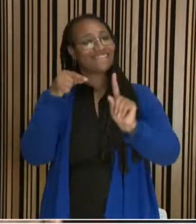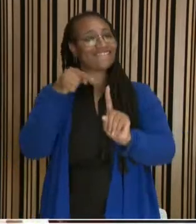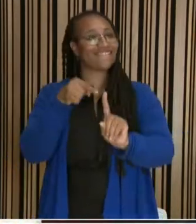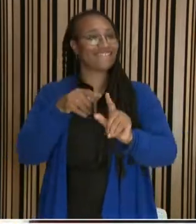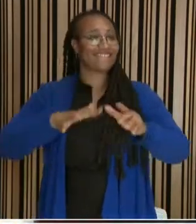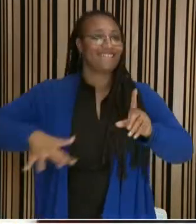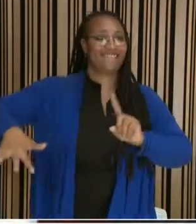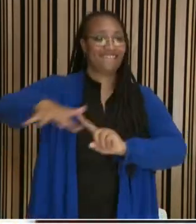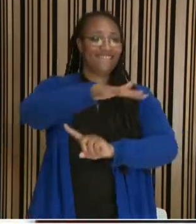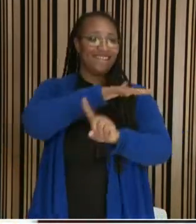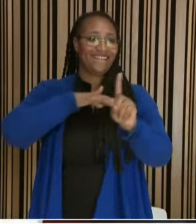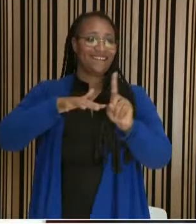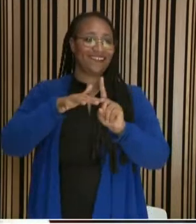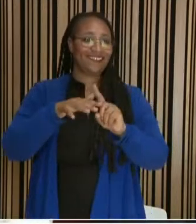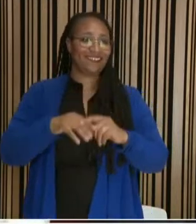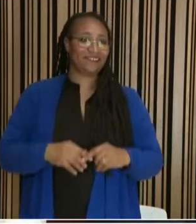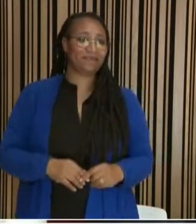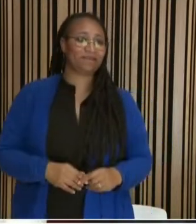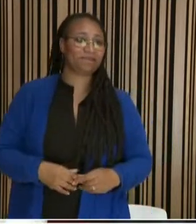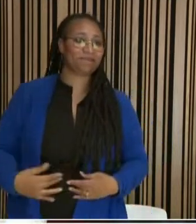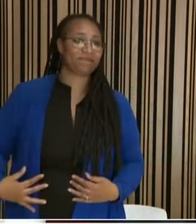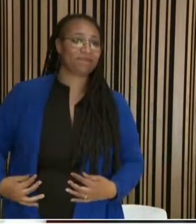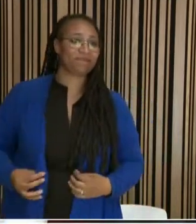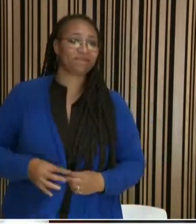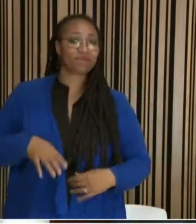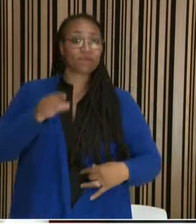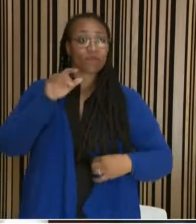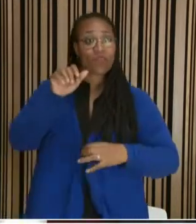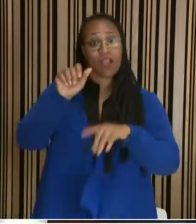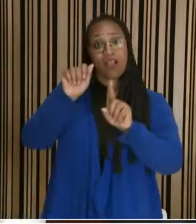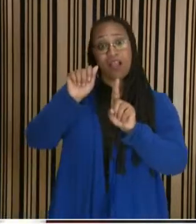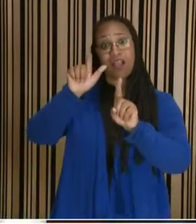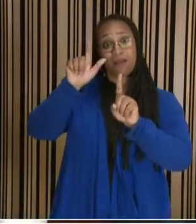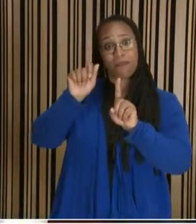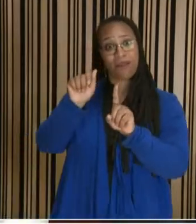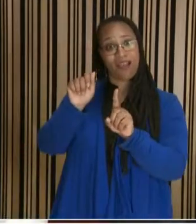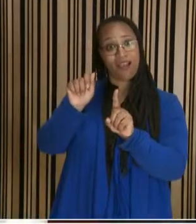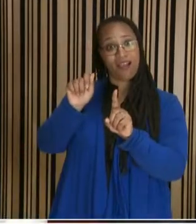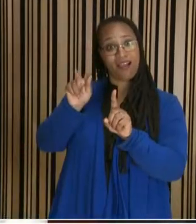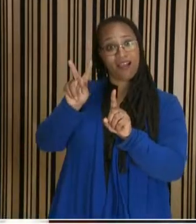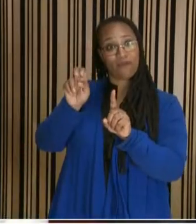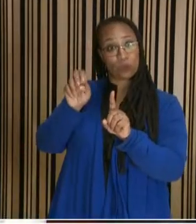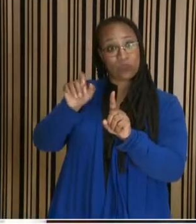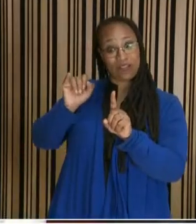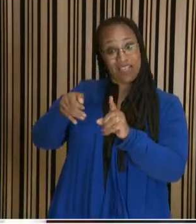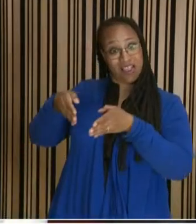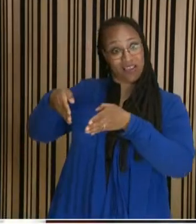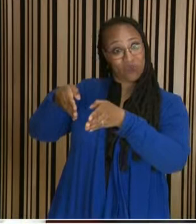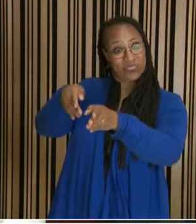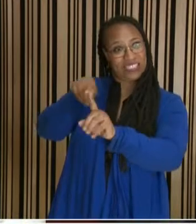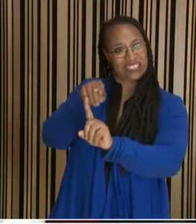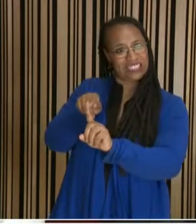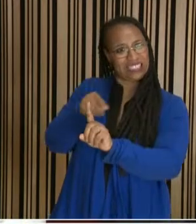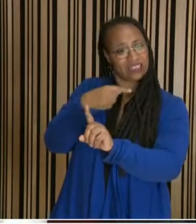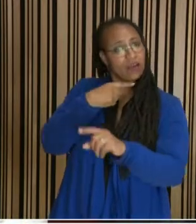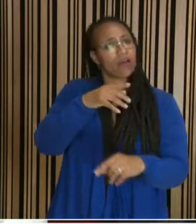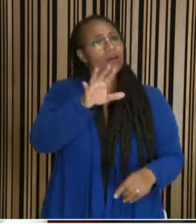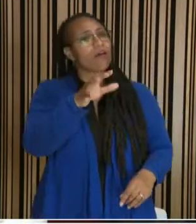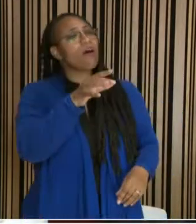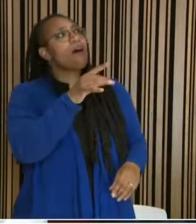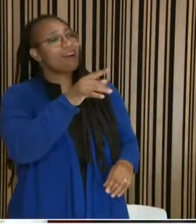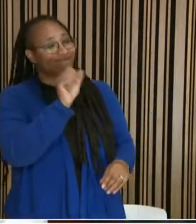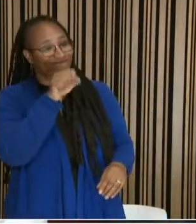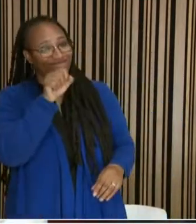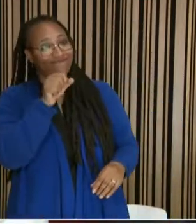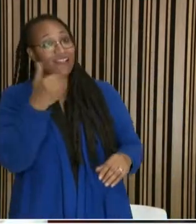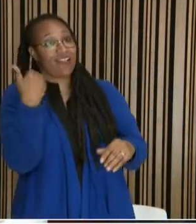Yeah, so we had a shooting last night around 9 o'clock, just after 9 o'clock p.m., where we had two young men, one 16,